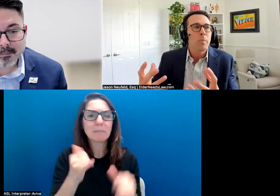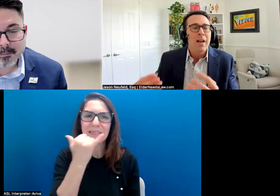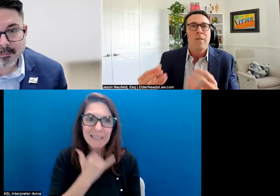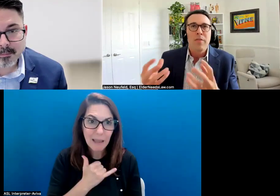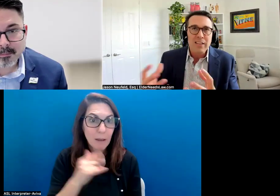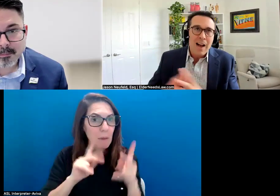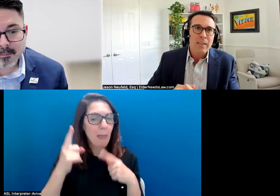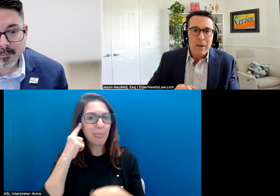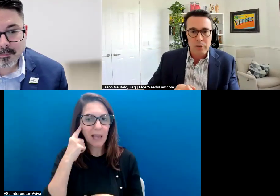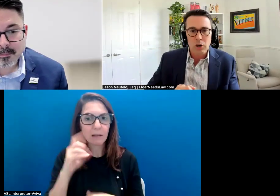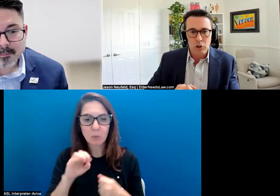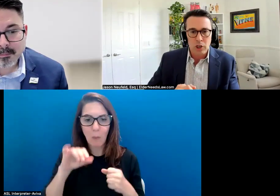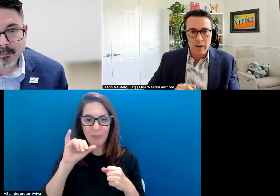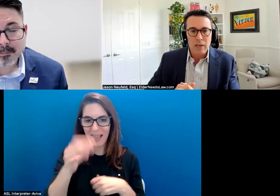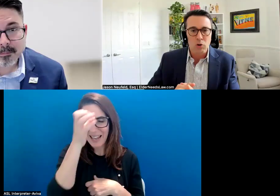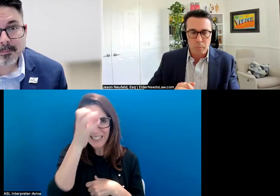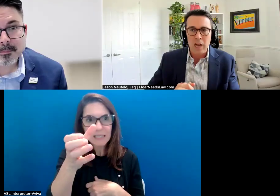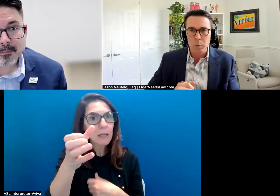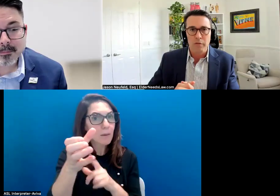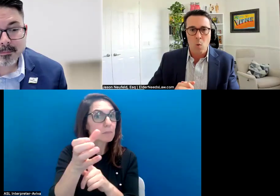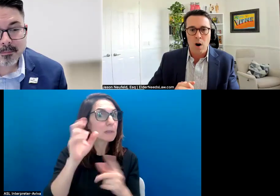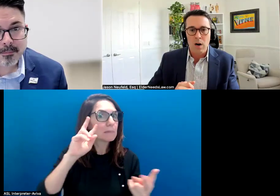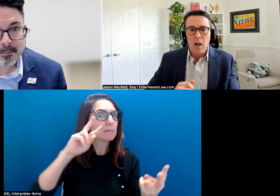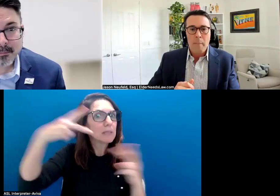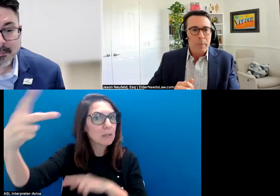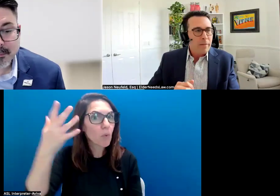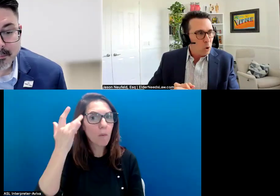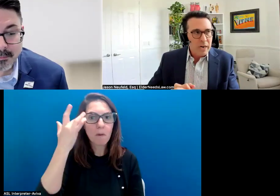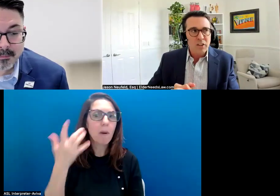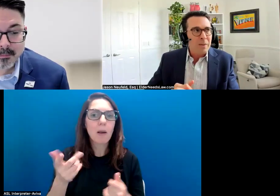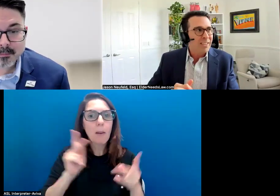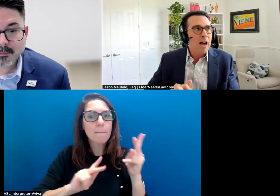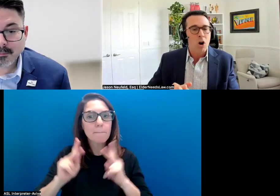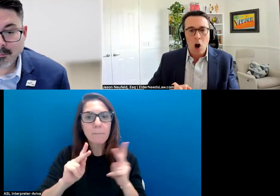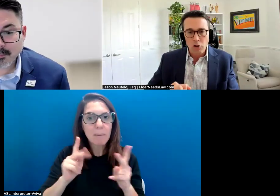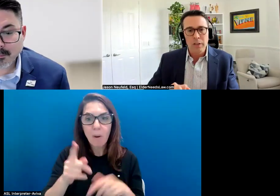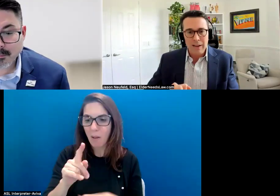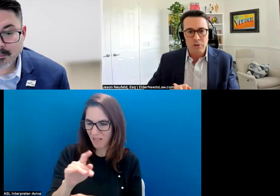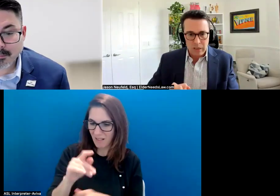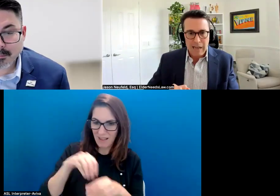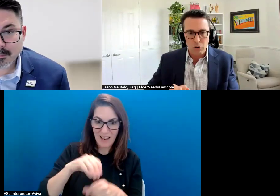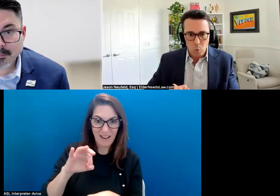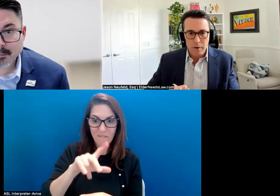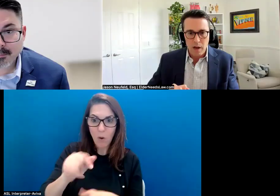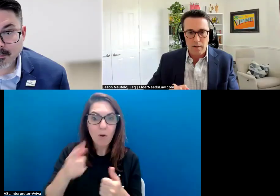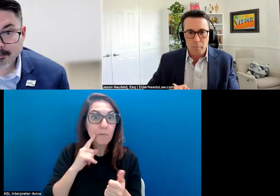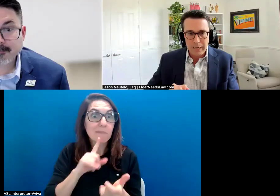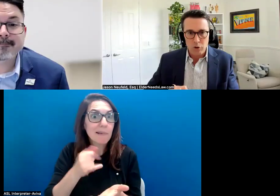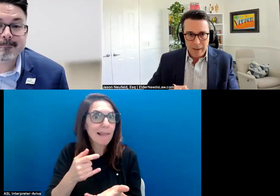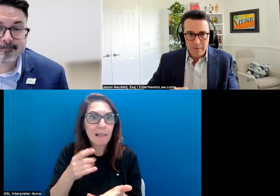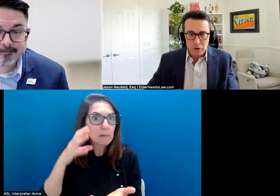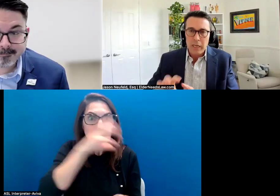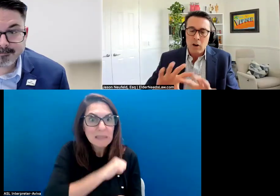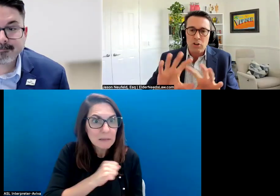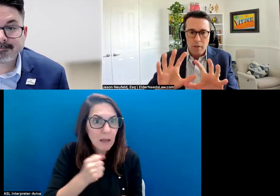reason this concept being misunderstood is responsible for Floridians missing out on hundreds of thousands of dollars worth of